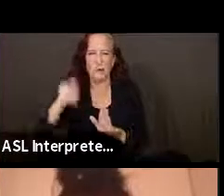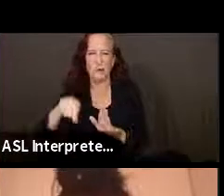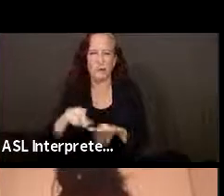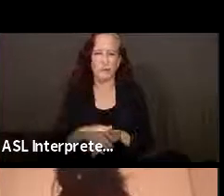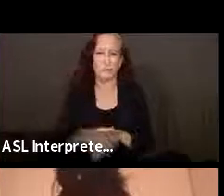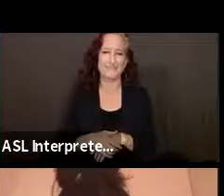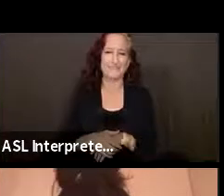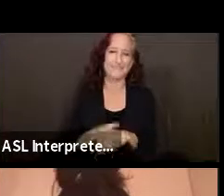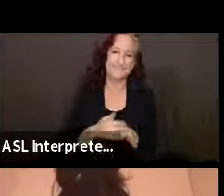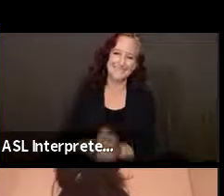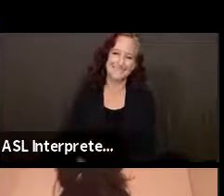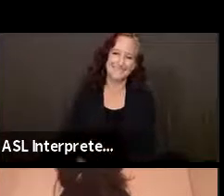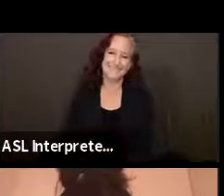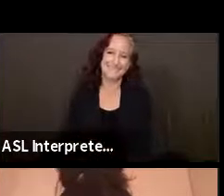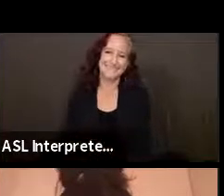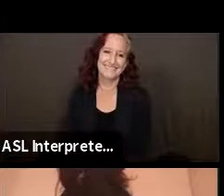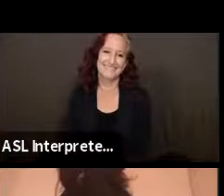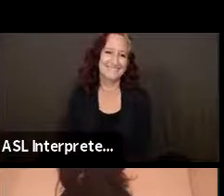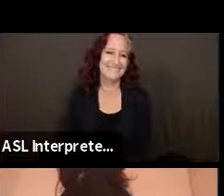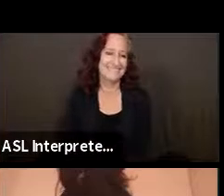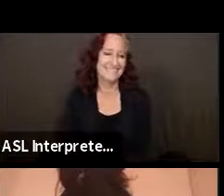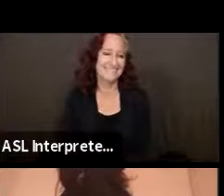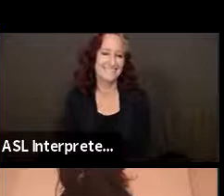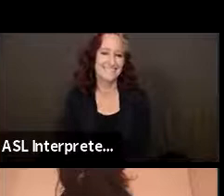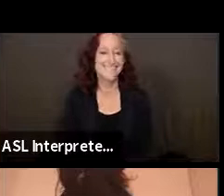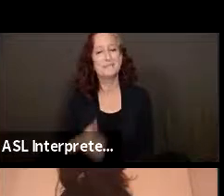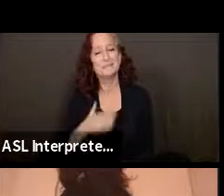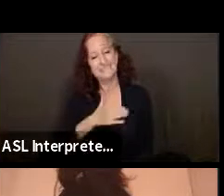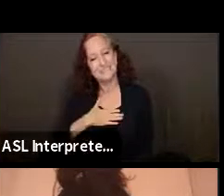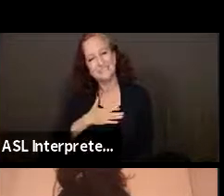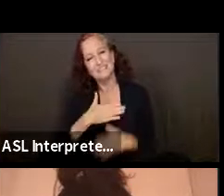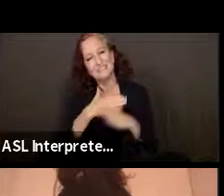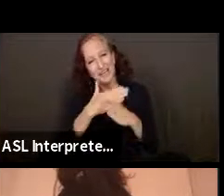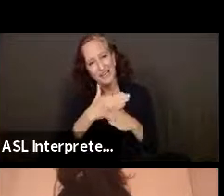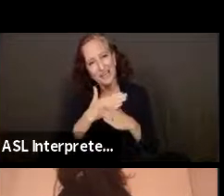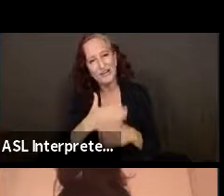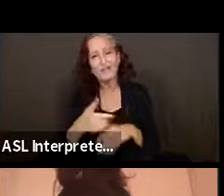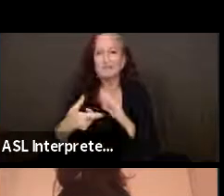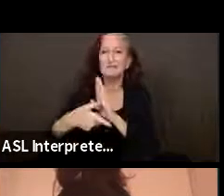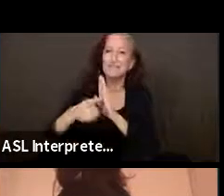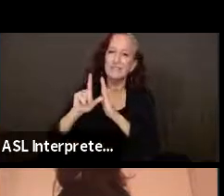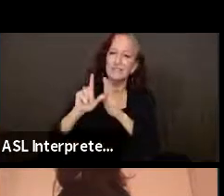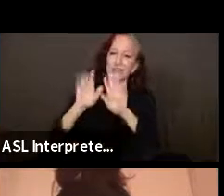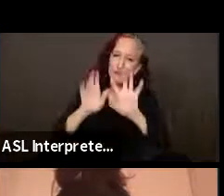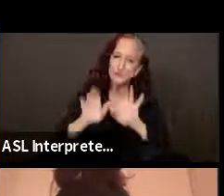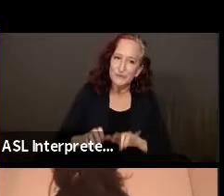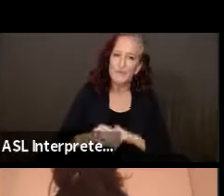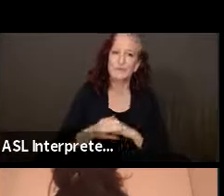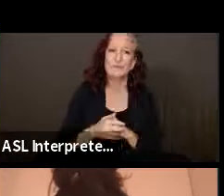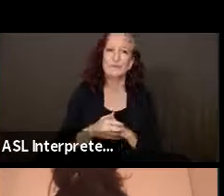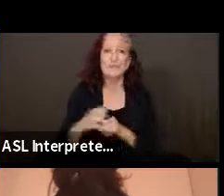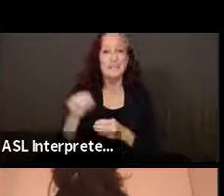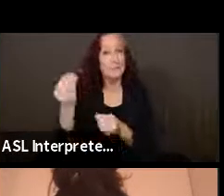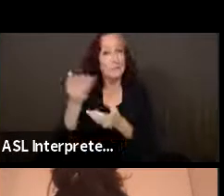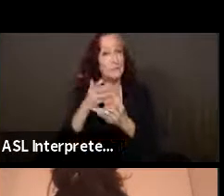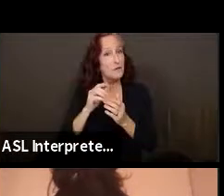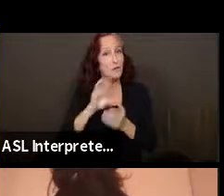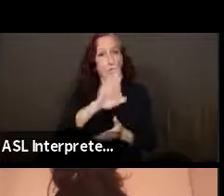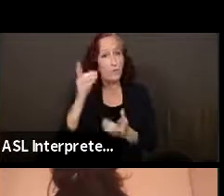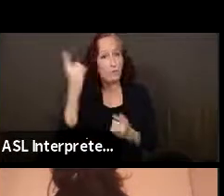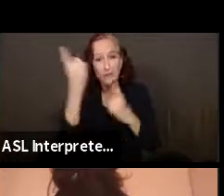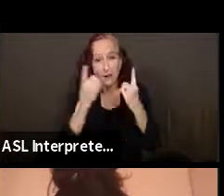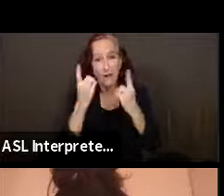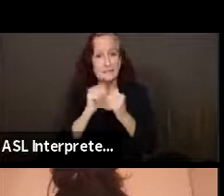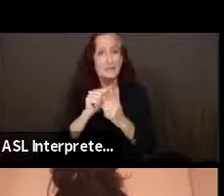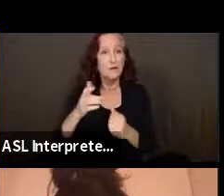but yeah, please share it, review it, and let me know how you feel about it. Let me know what you think about